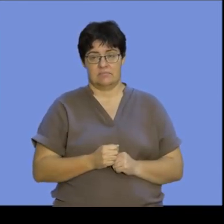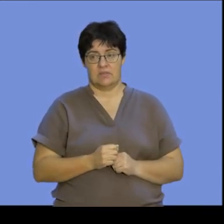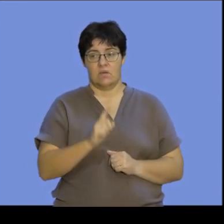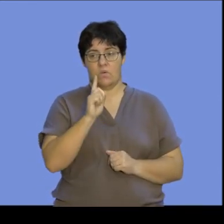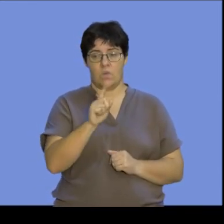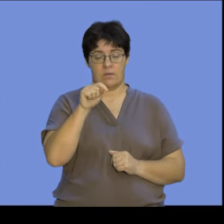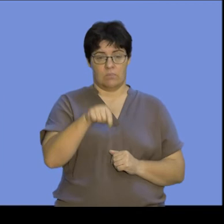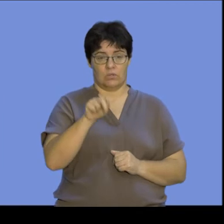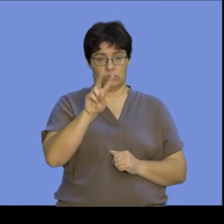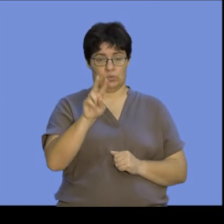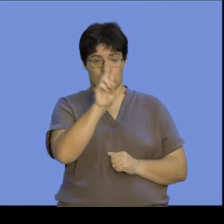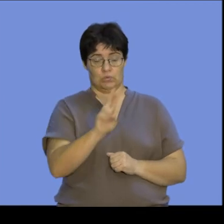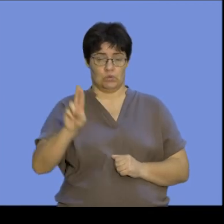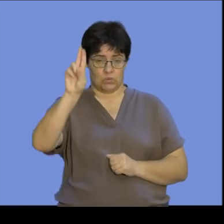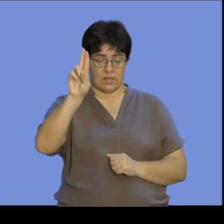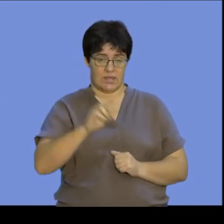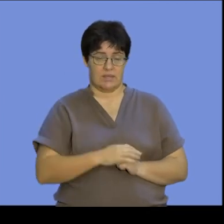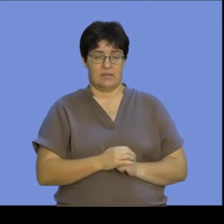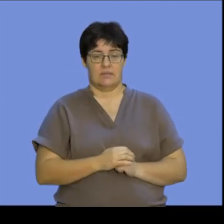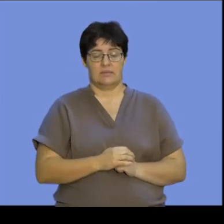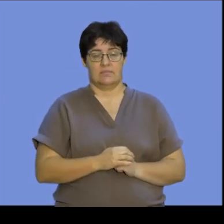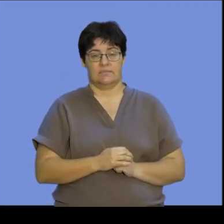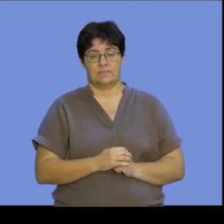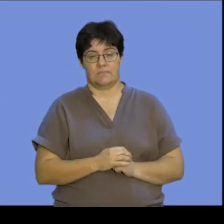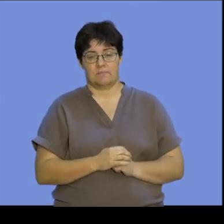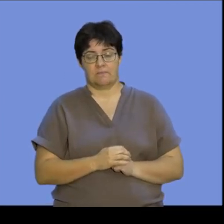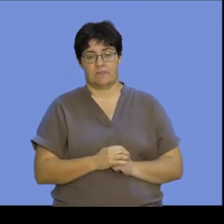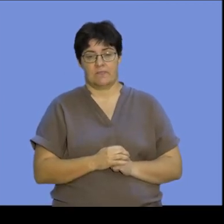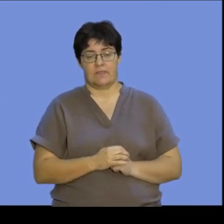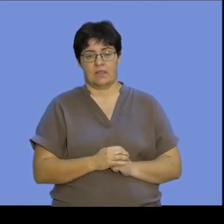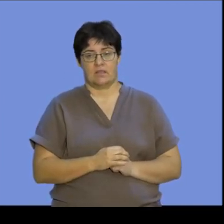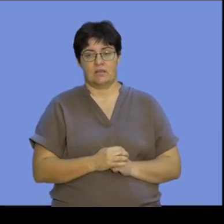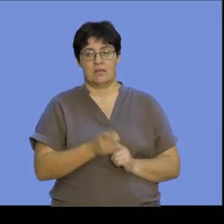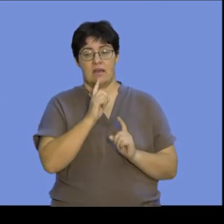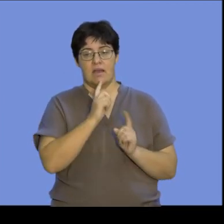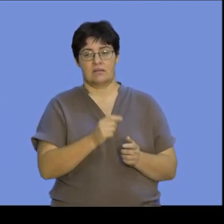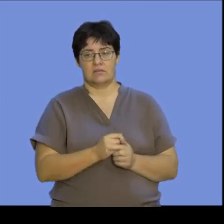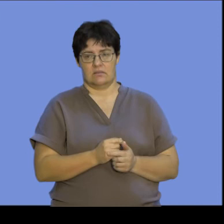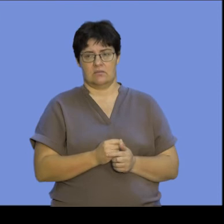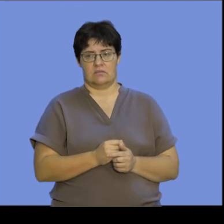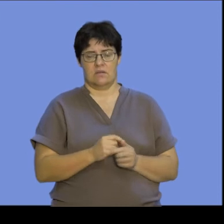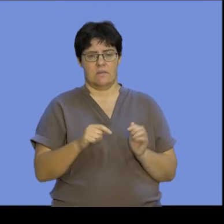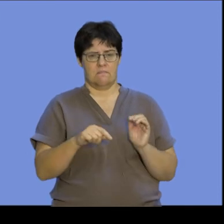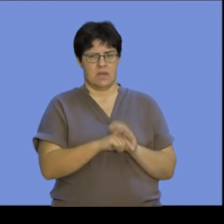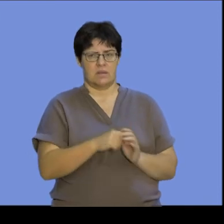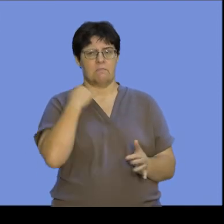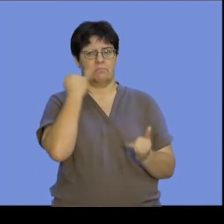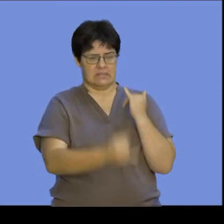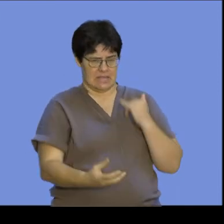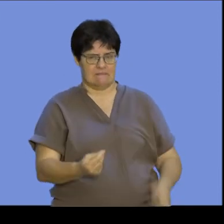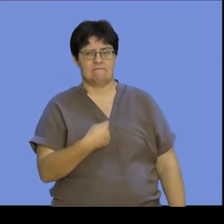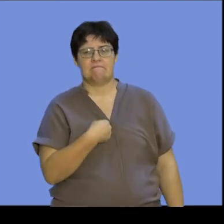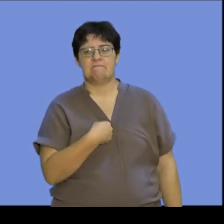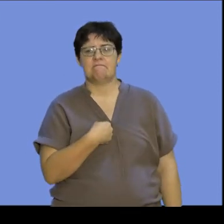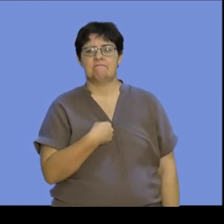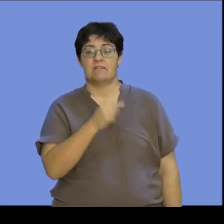1.2 squared. There we go. And, ooh, I've made a mistake. Can